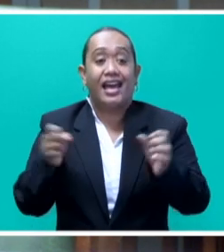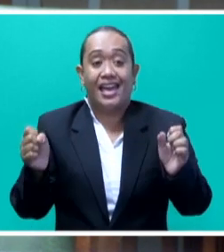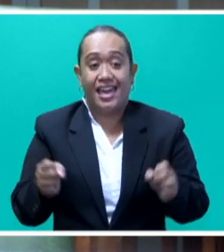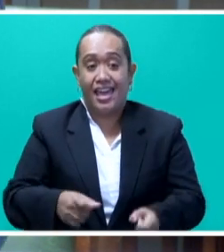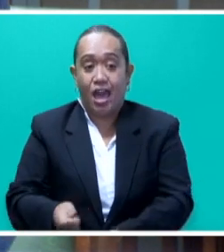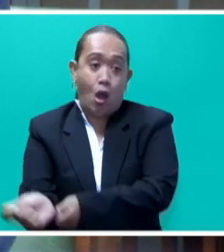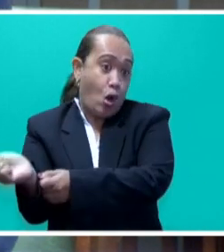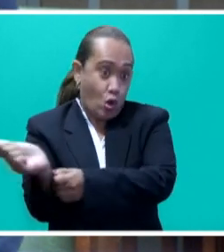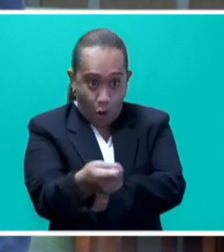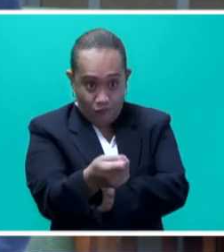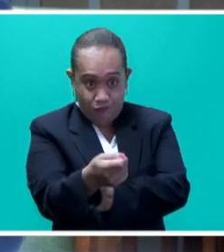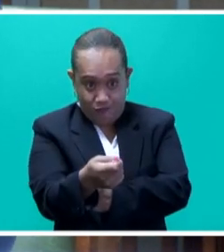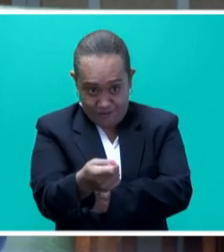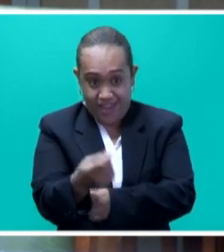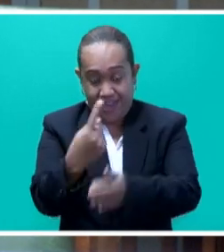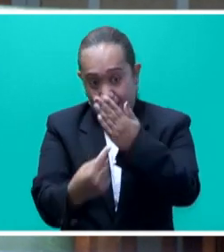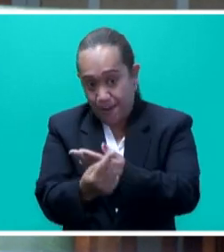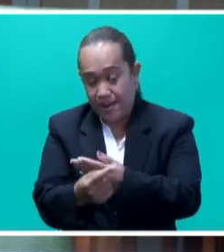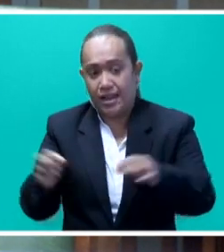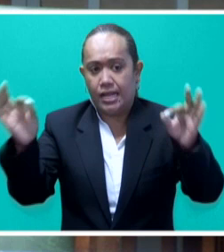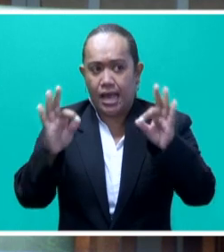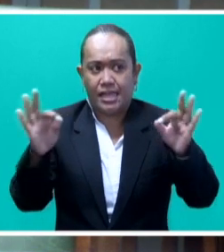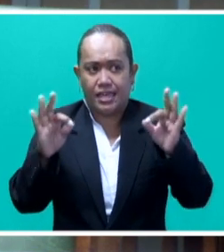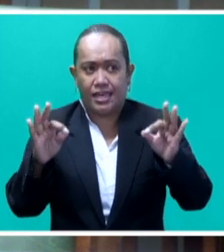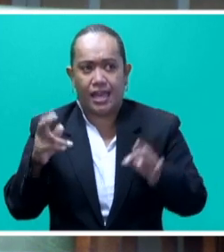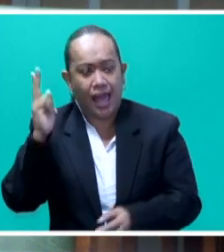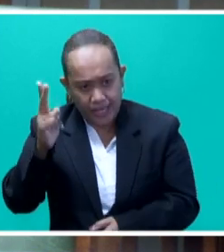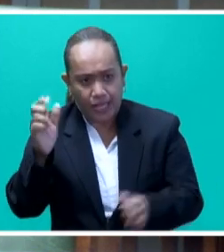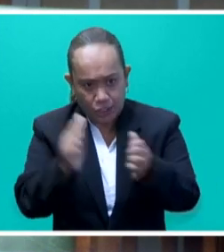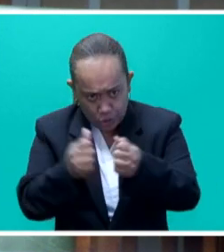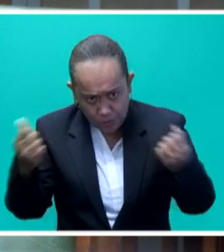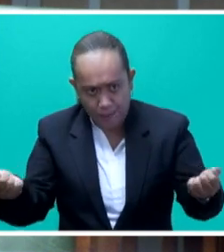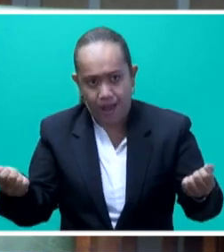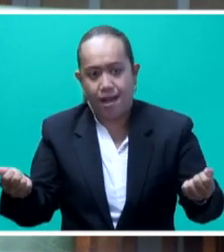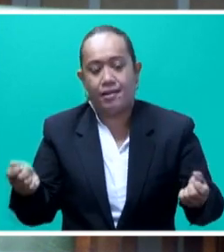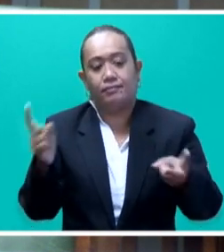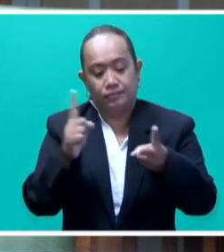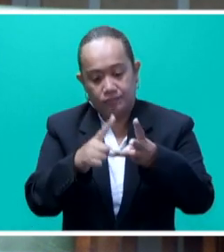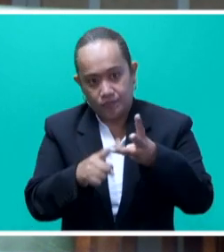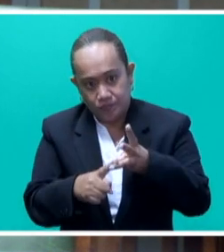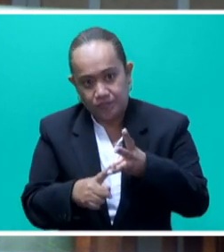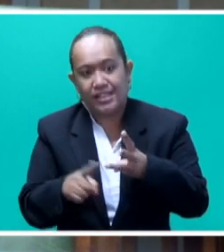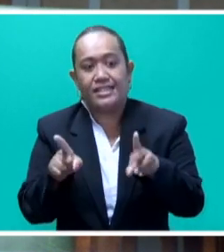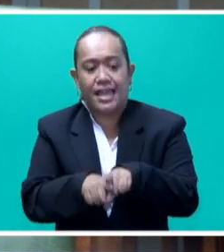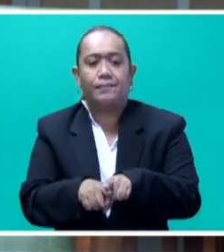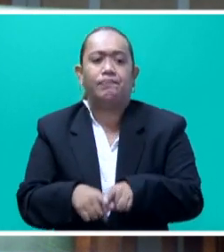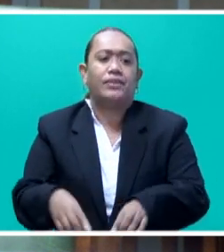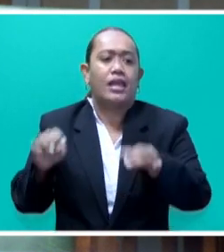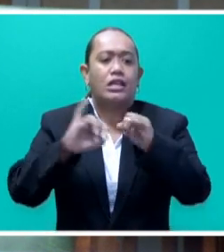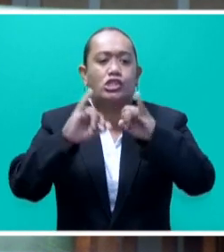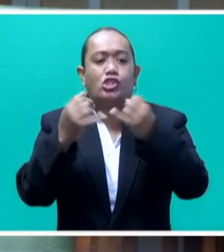Sutra incident. Nothing about that. Again in the newspapers. Number 3, in social media